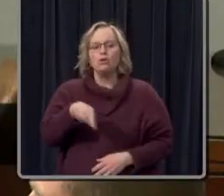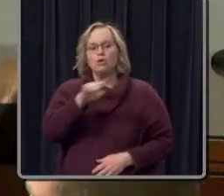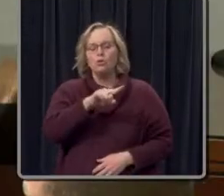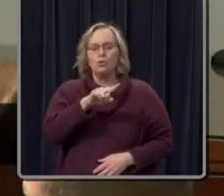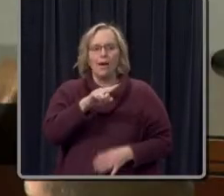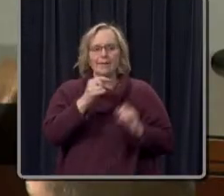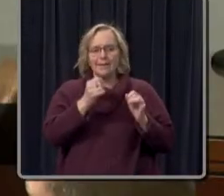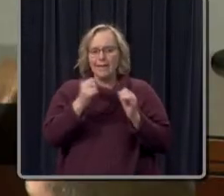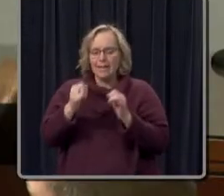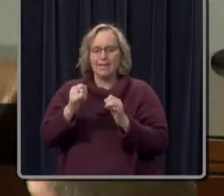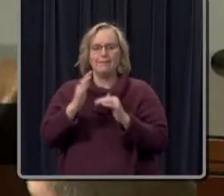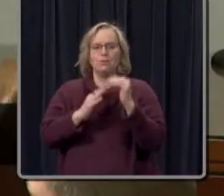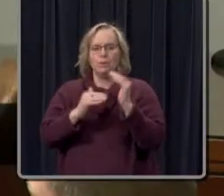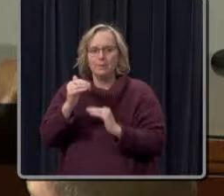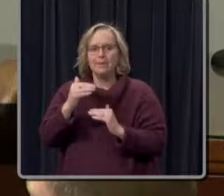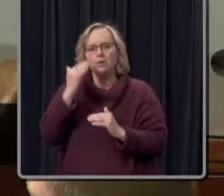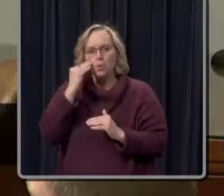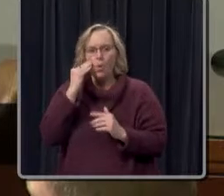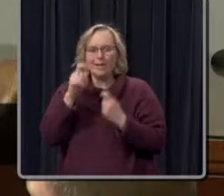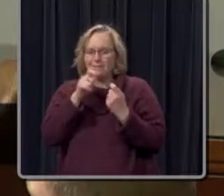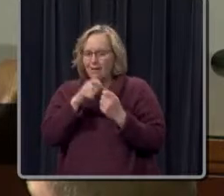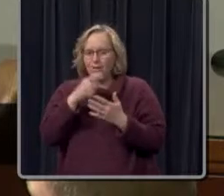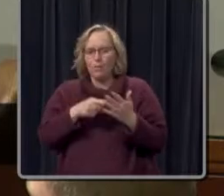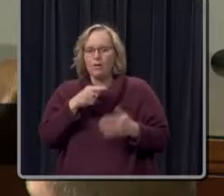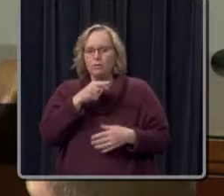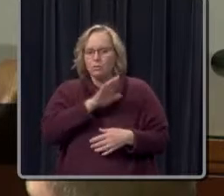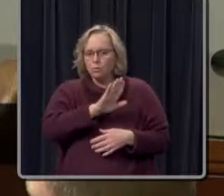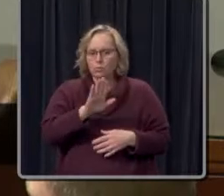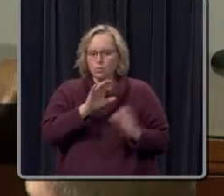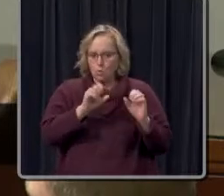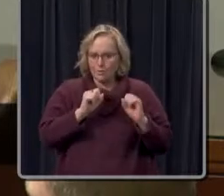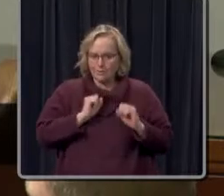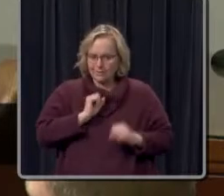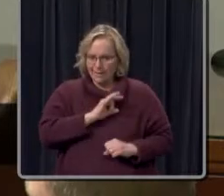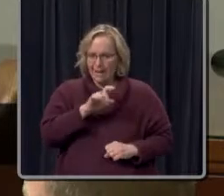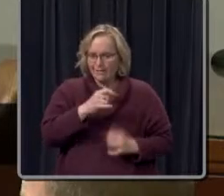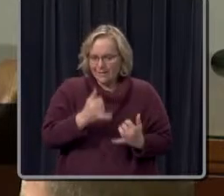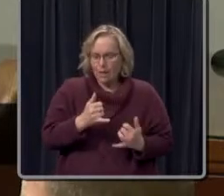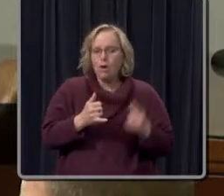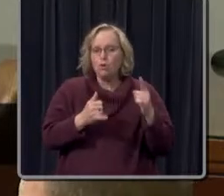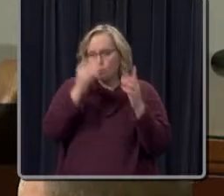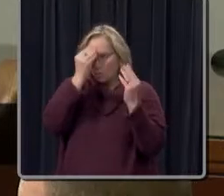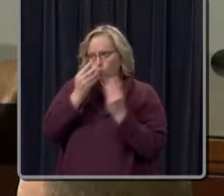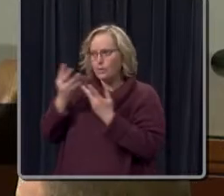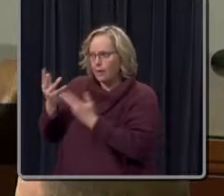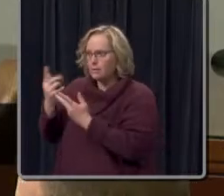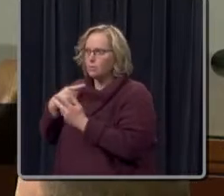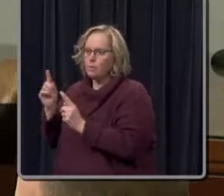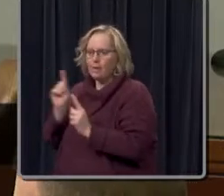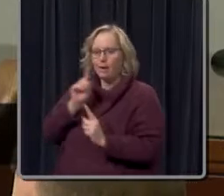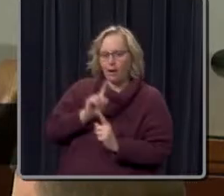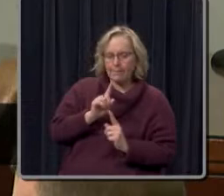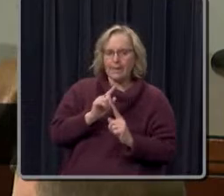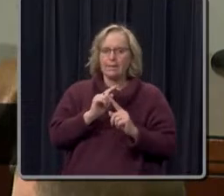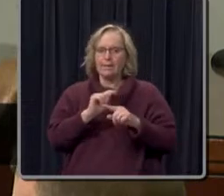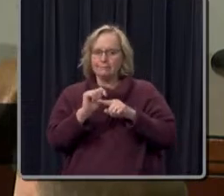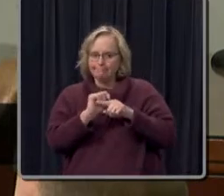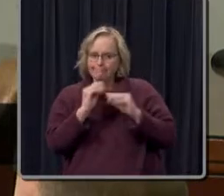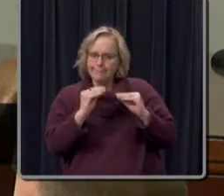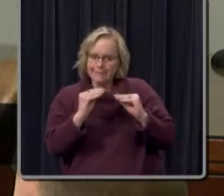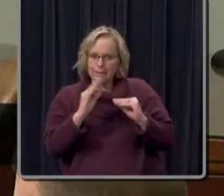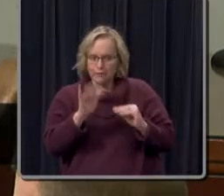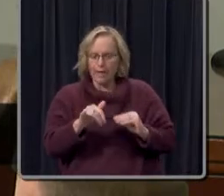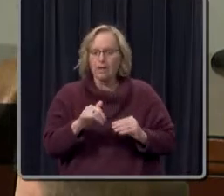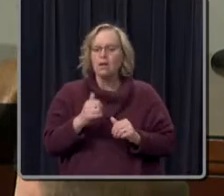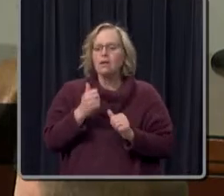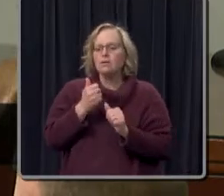know what your staff and you need right now. So you tell us so we can come in and work with you, because we do need to make that so every user that's